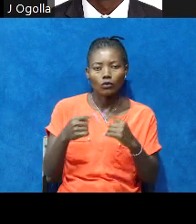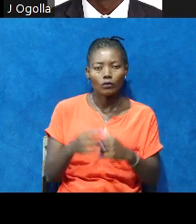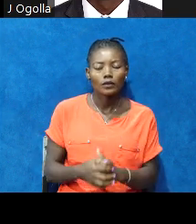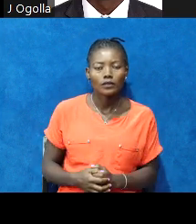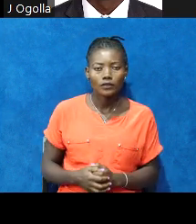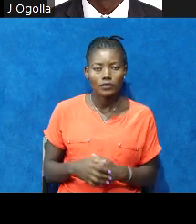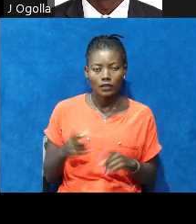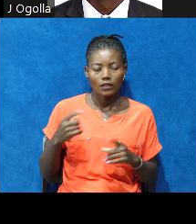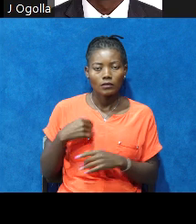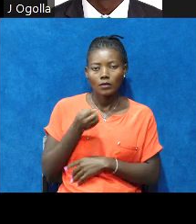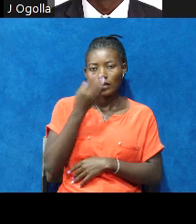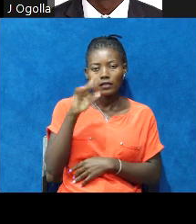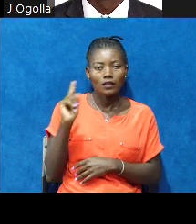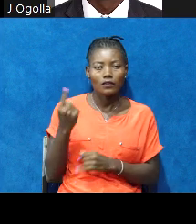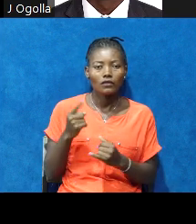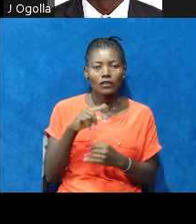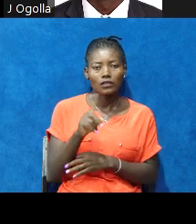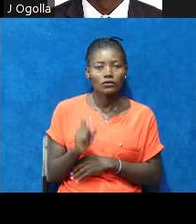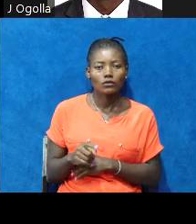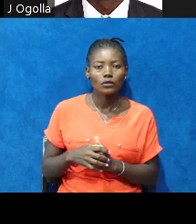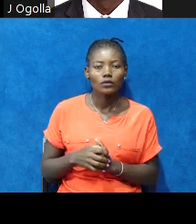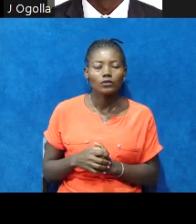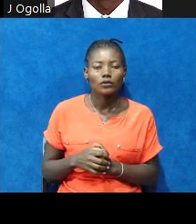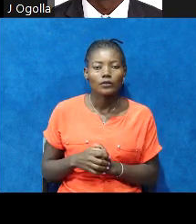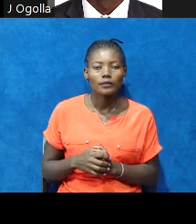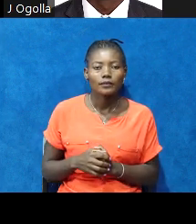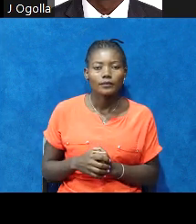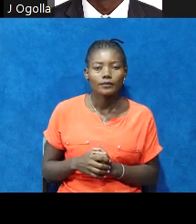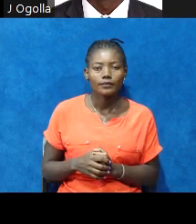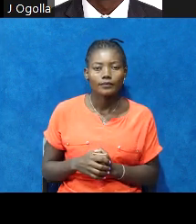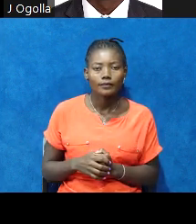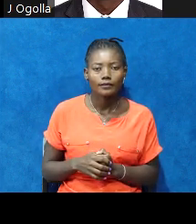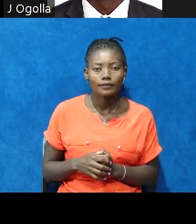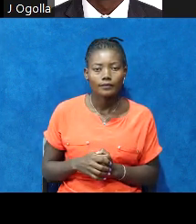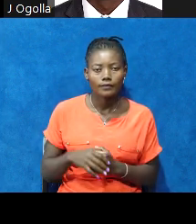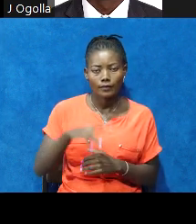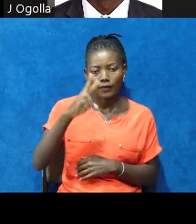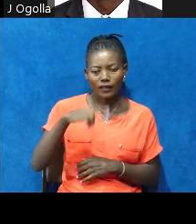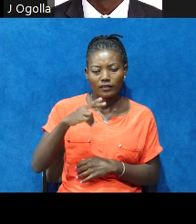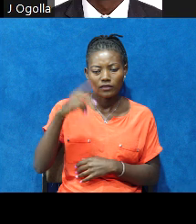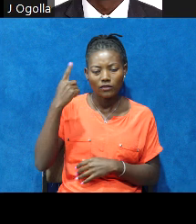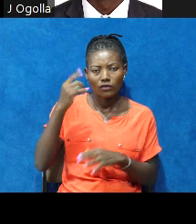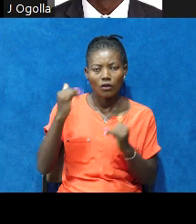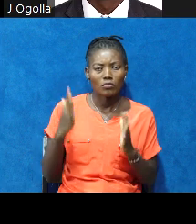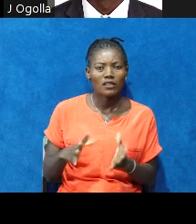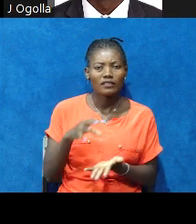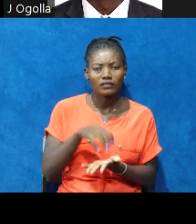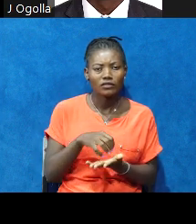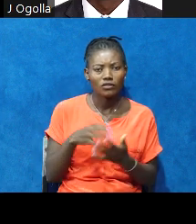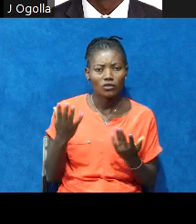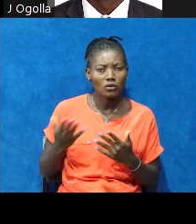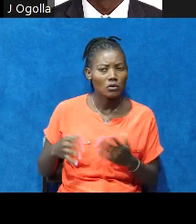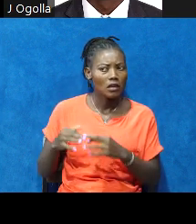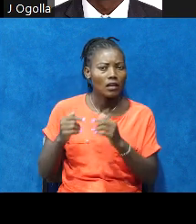so let me answer the first question. So the attitude of players in a situation